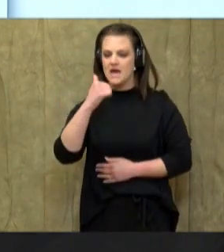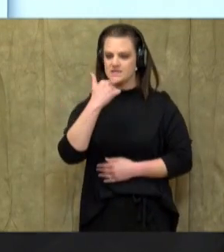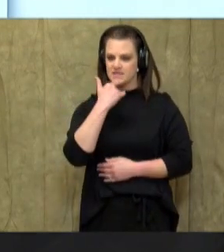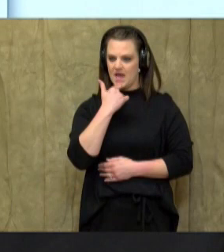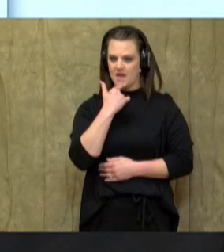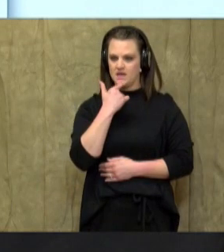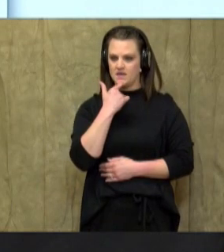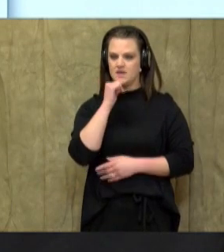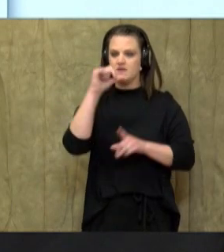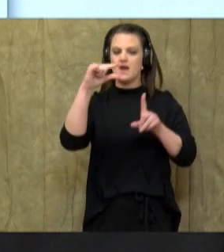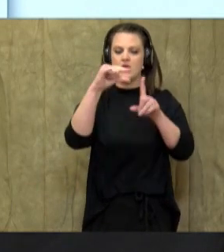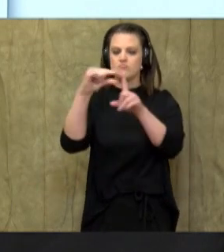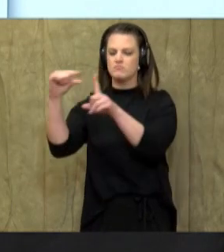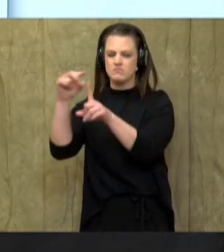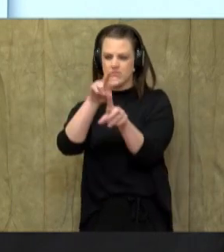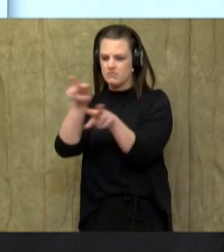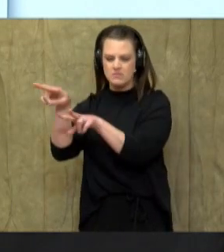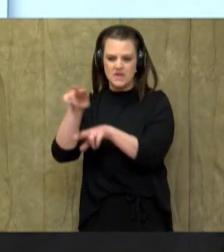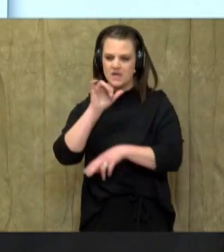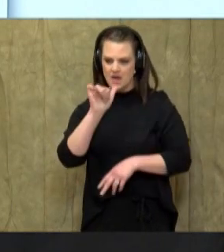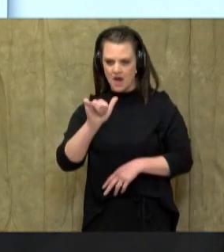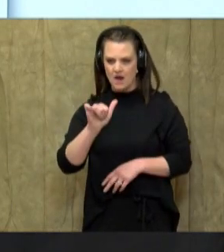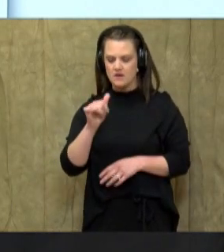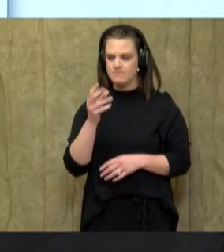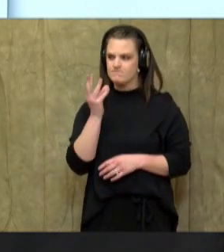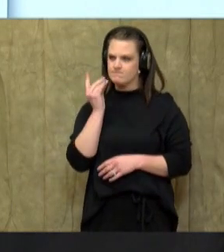not stated in the text.